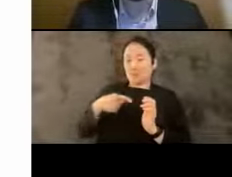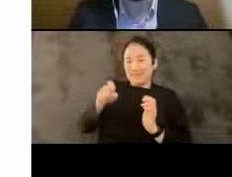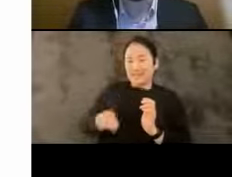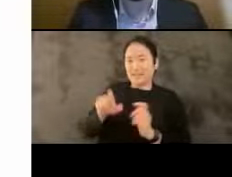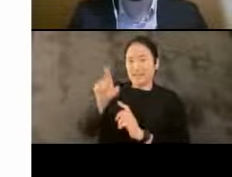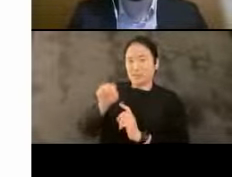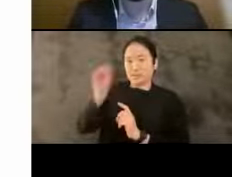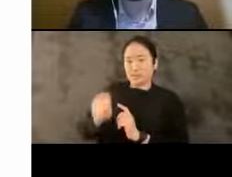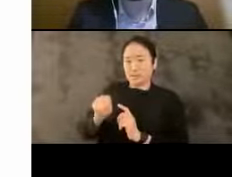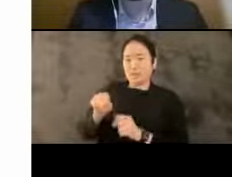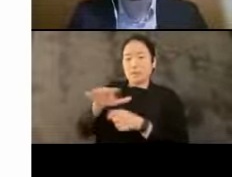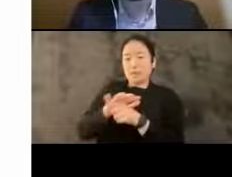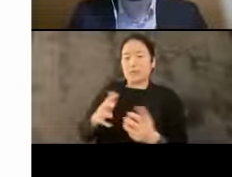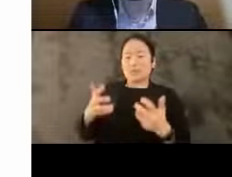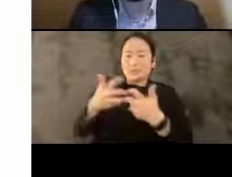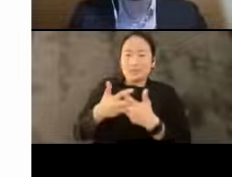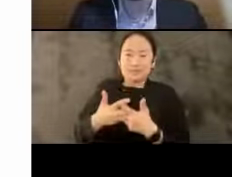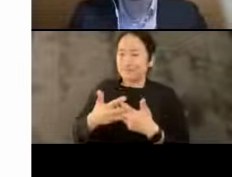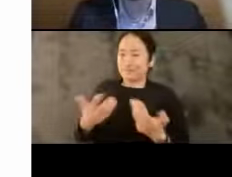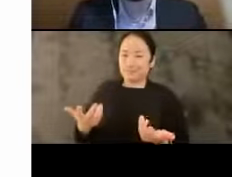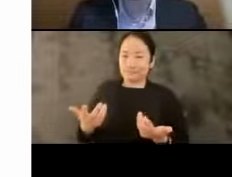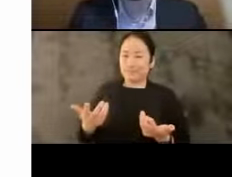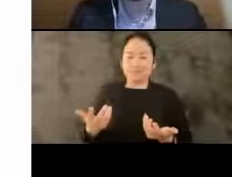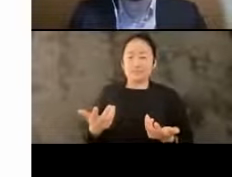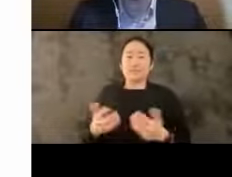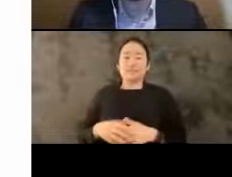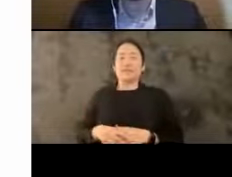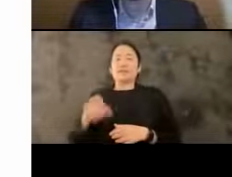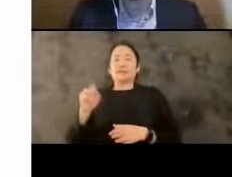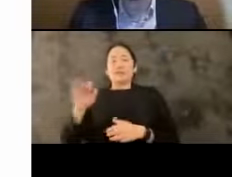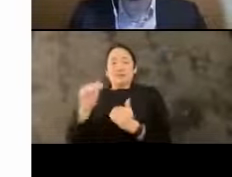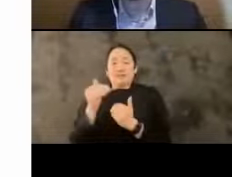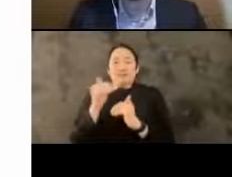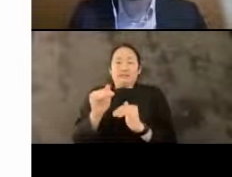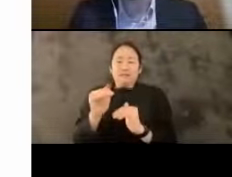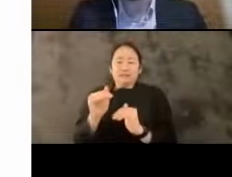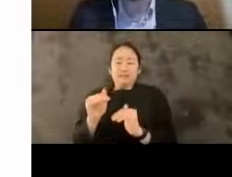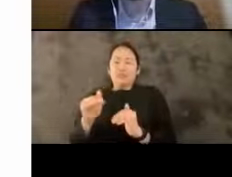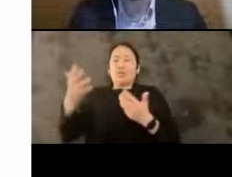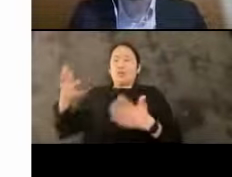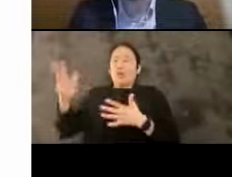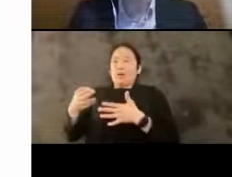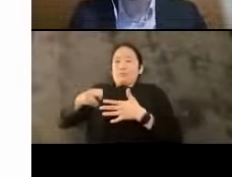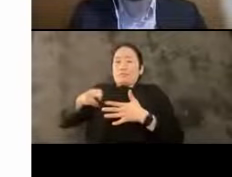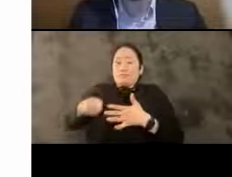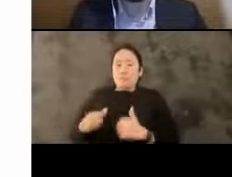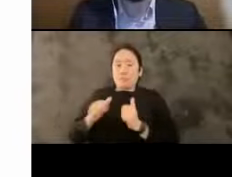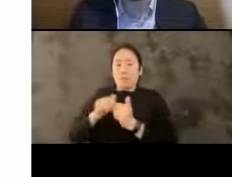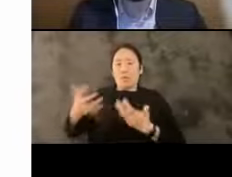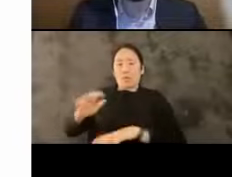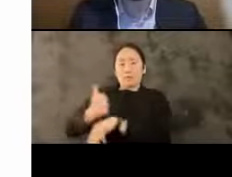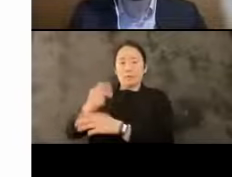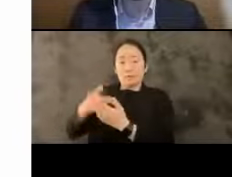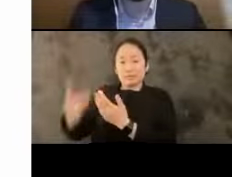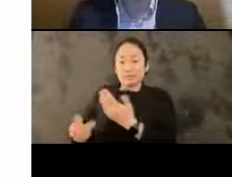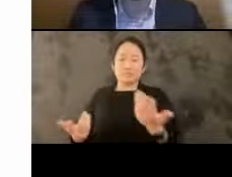funding as part of the infrastructure bill. And so that's, that's the limitation. And I hope I'm making that clear. That's the financial limitation